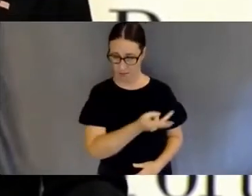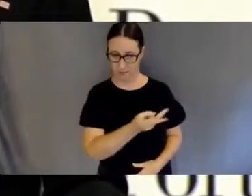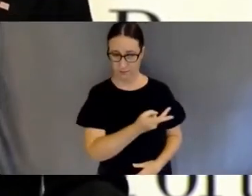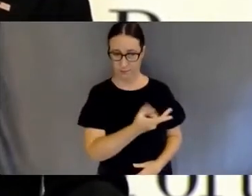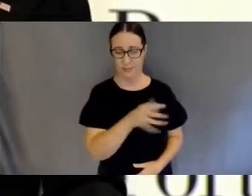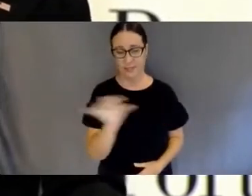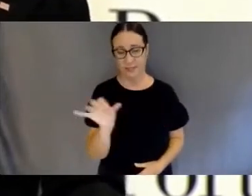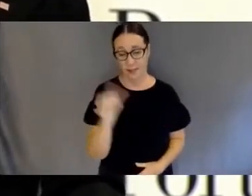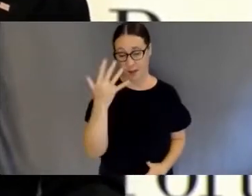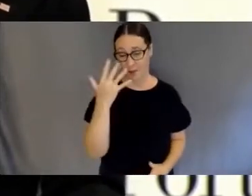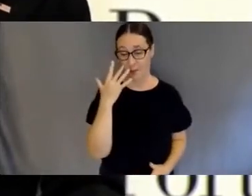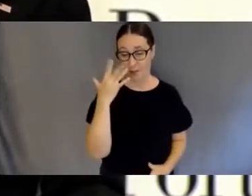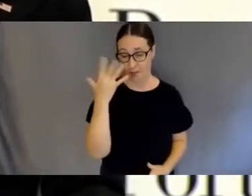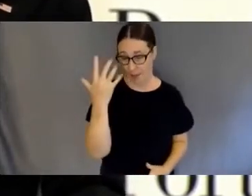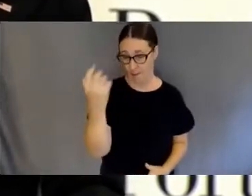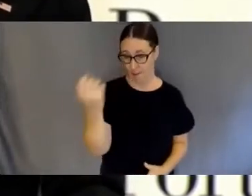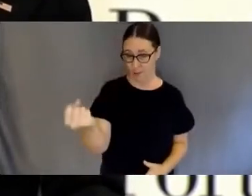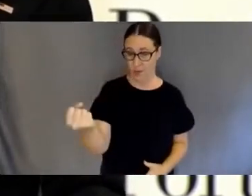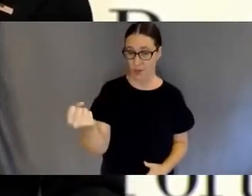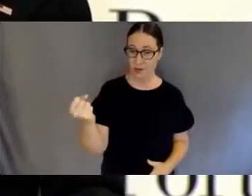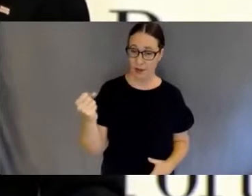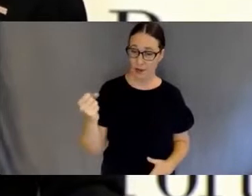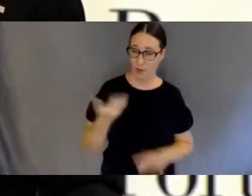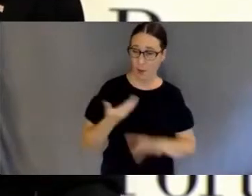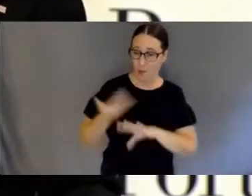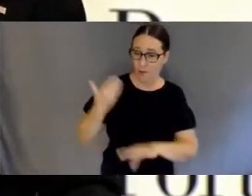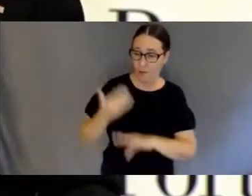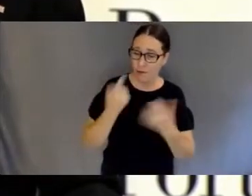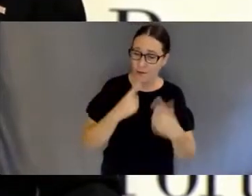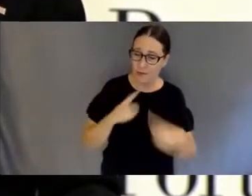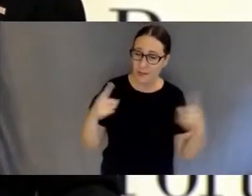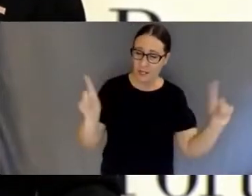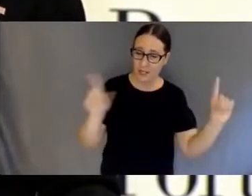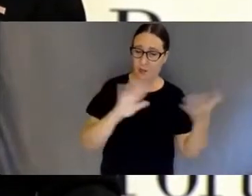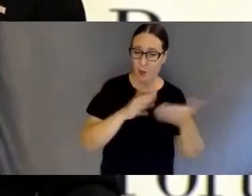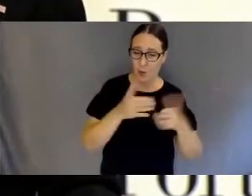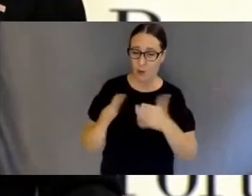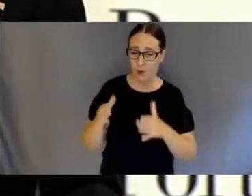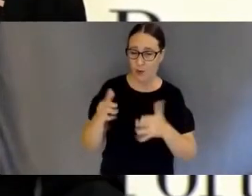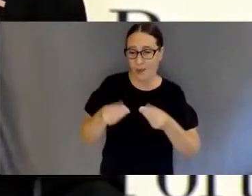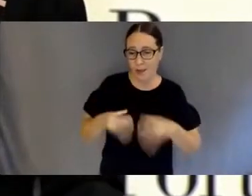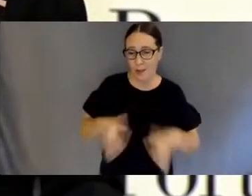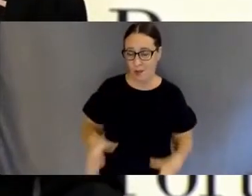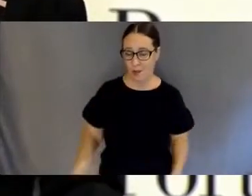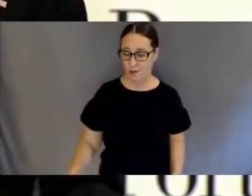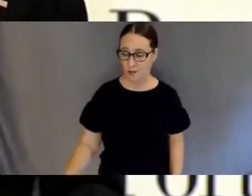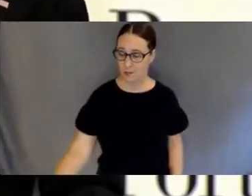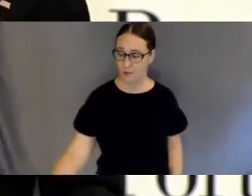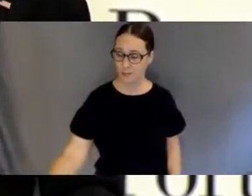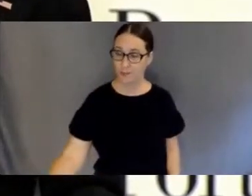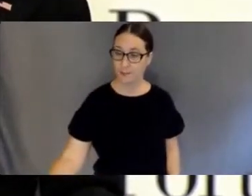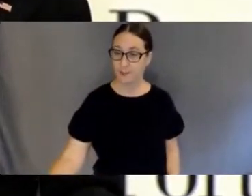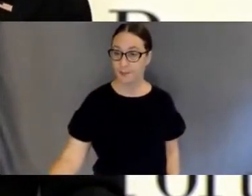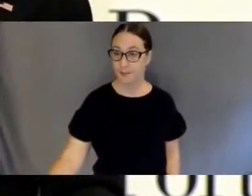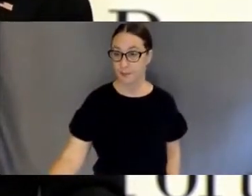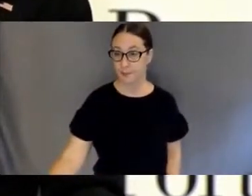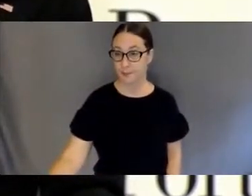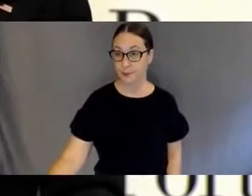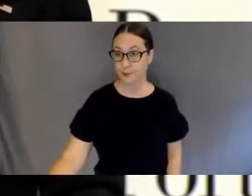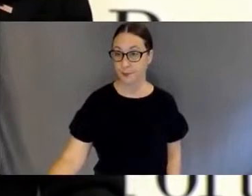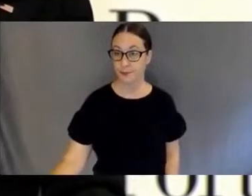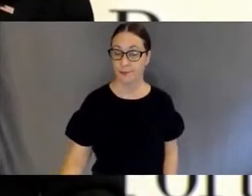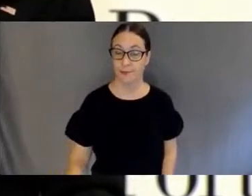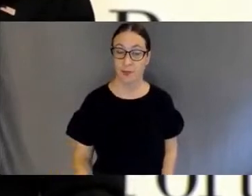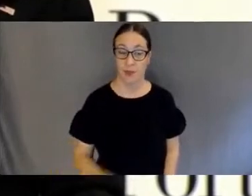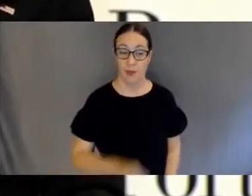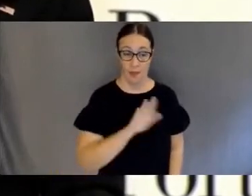memory of the thriving community that they lost. By their account,